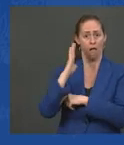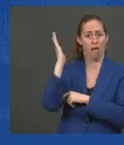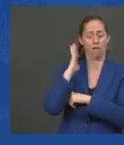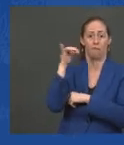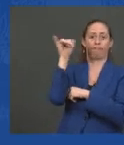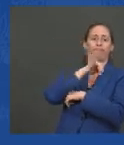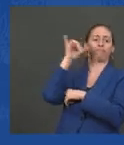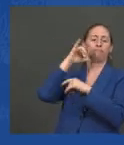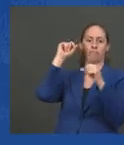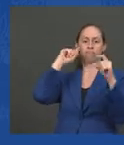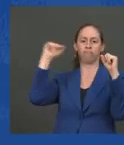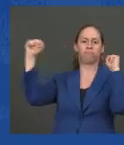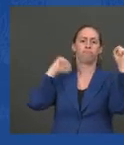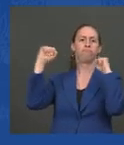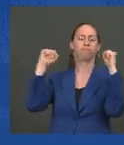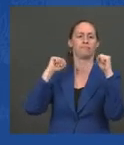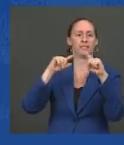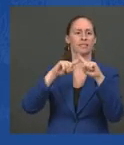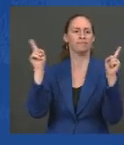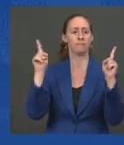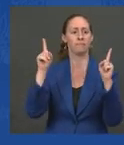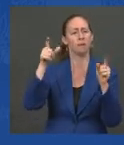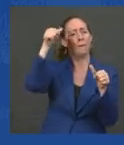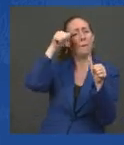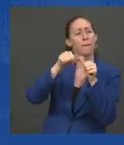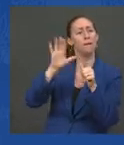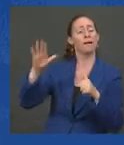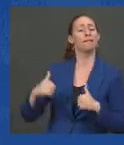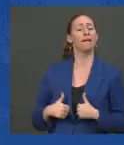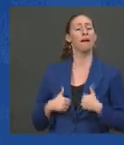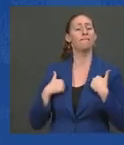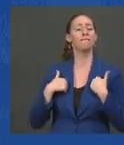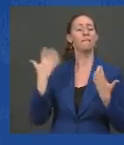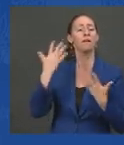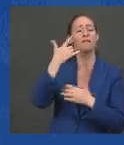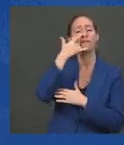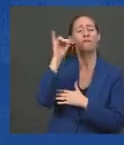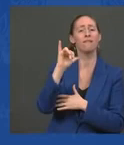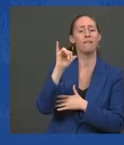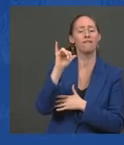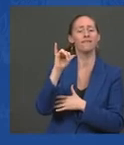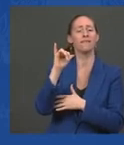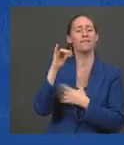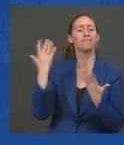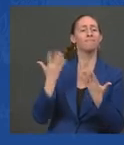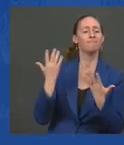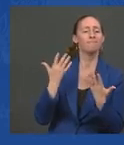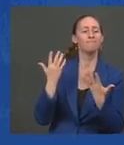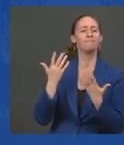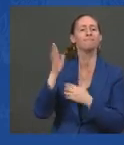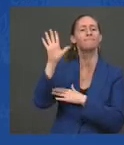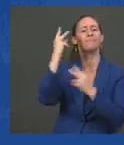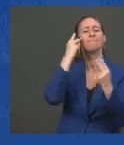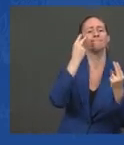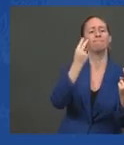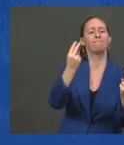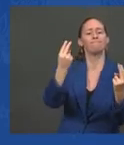So as we remember his life and celebrate the anniversary of this beautiful